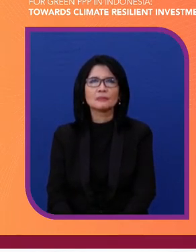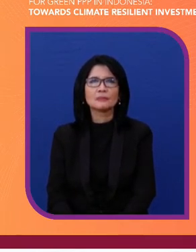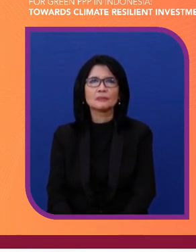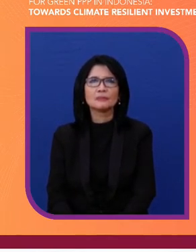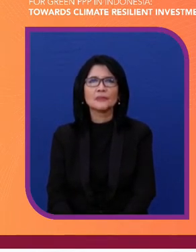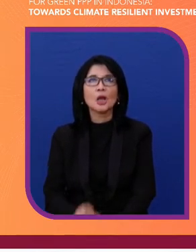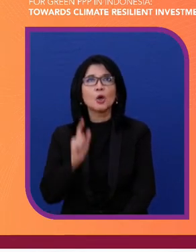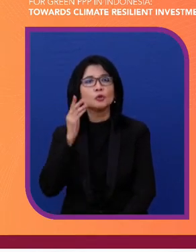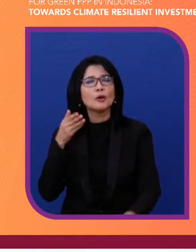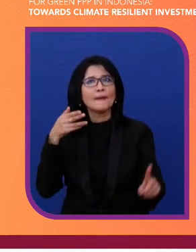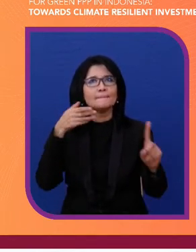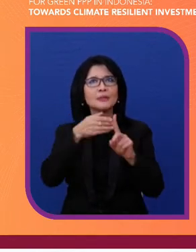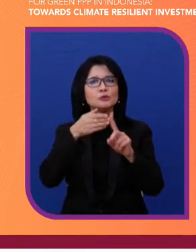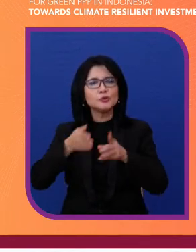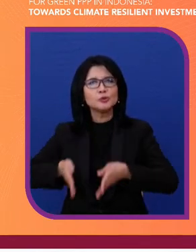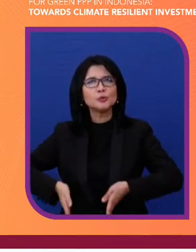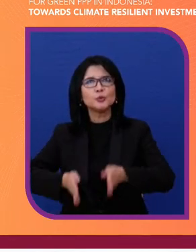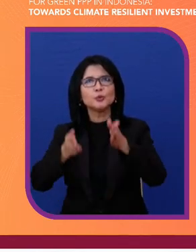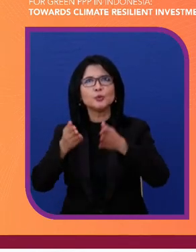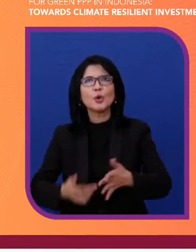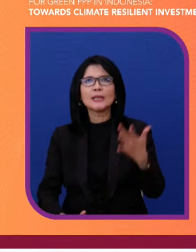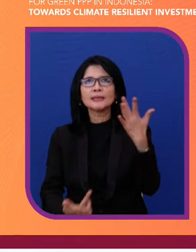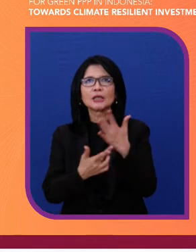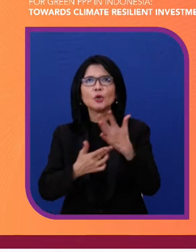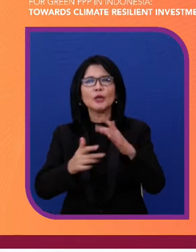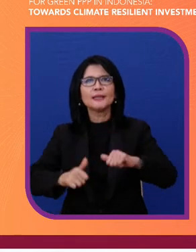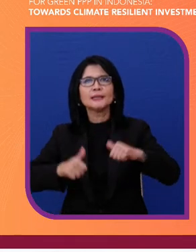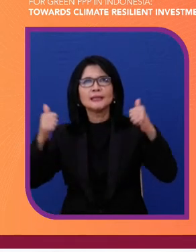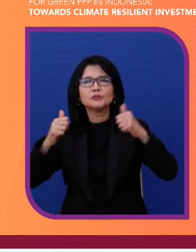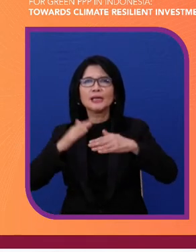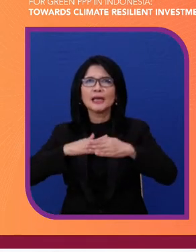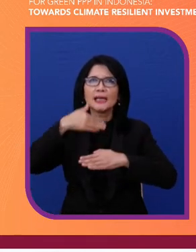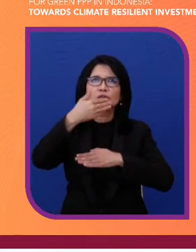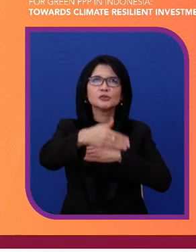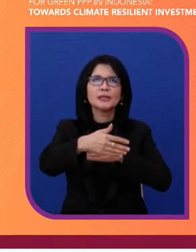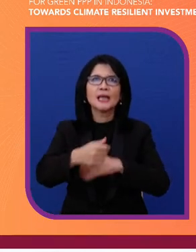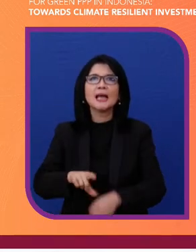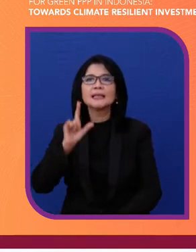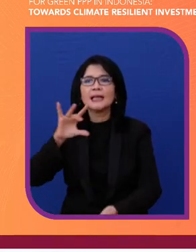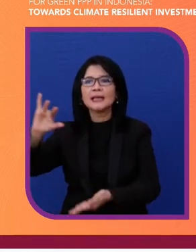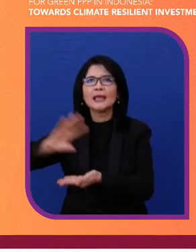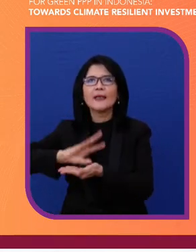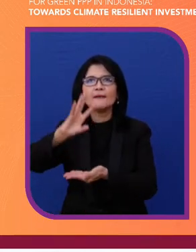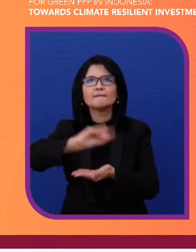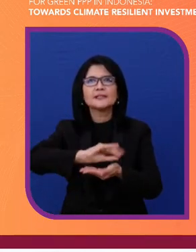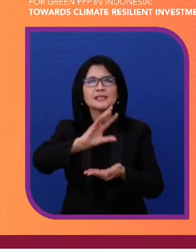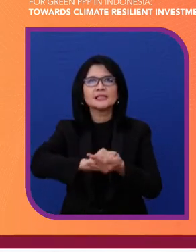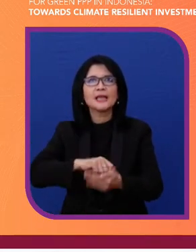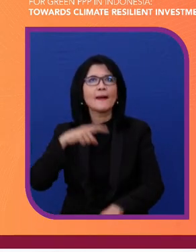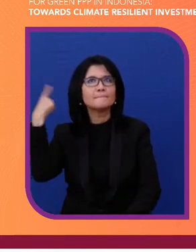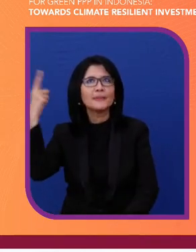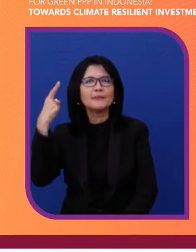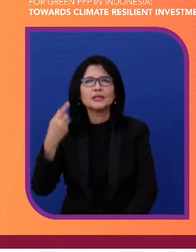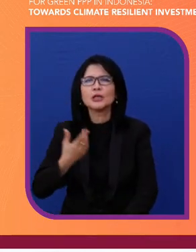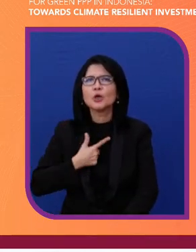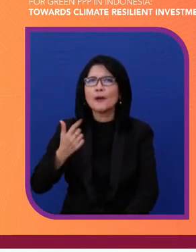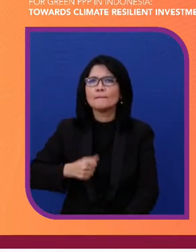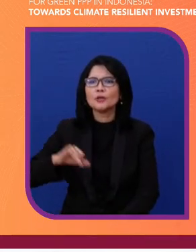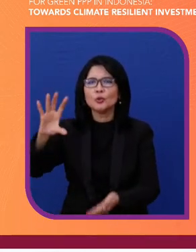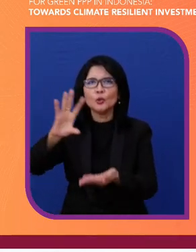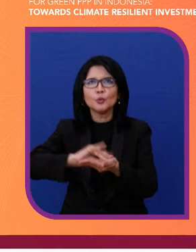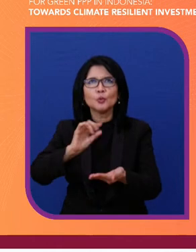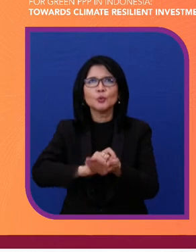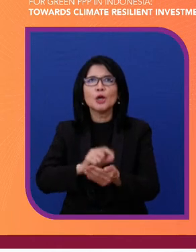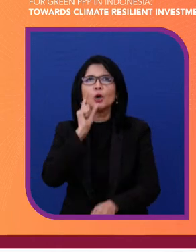infrastructure investment The government needs Innovation to streamline investment Enno so